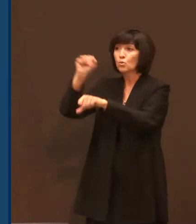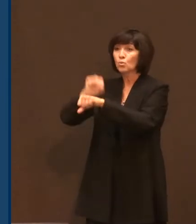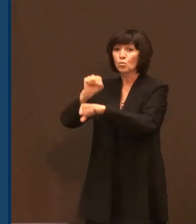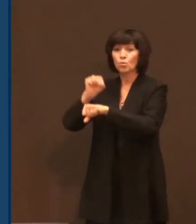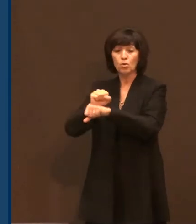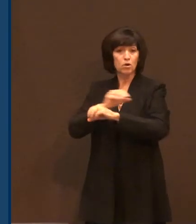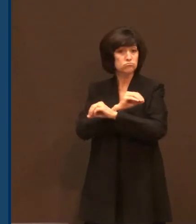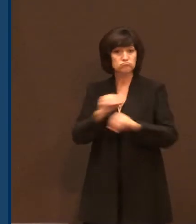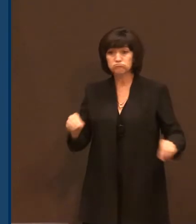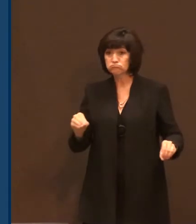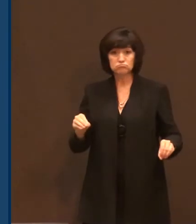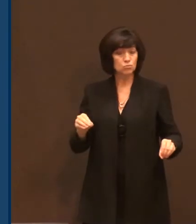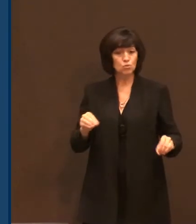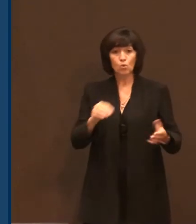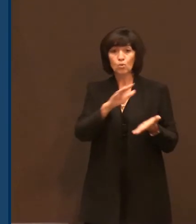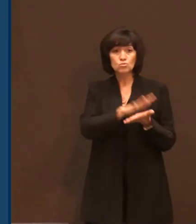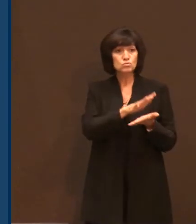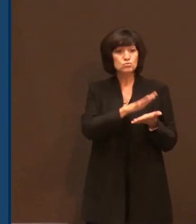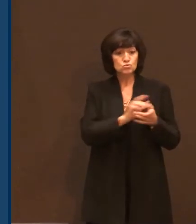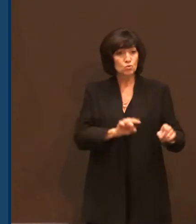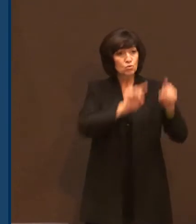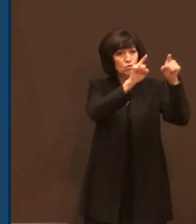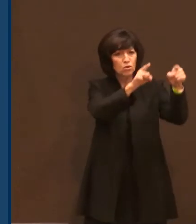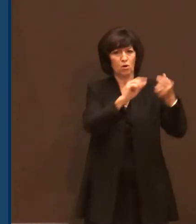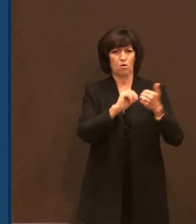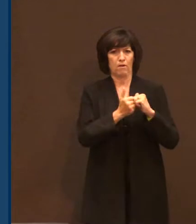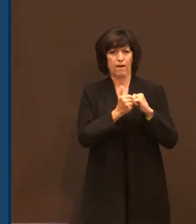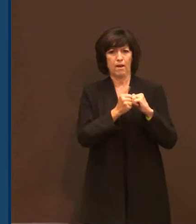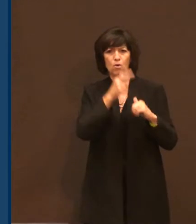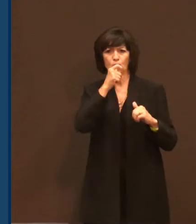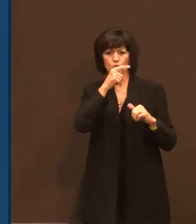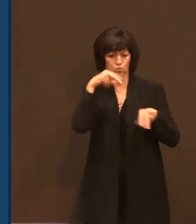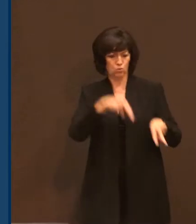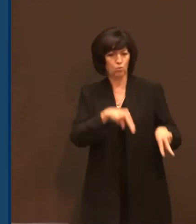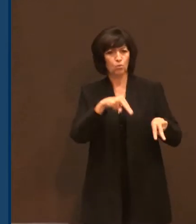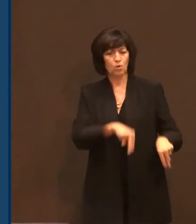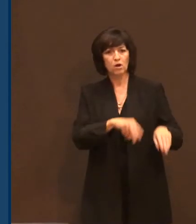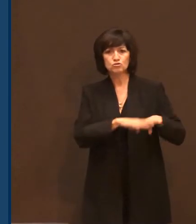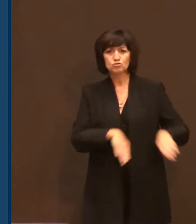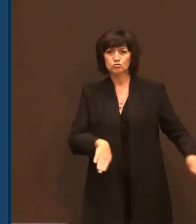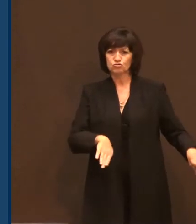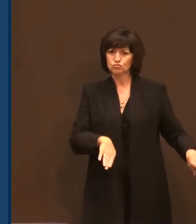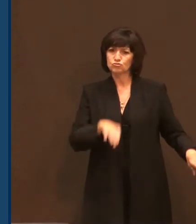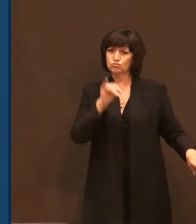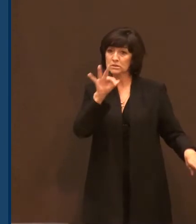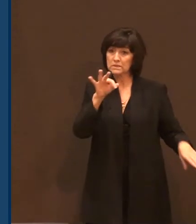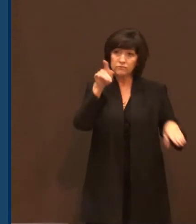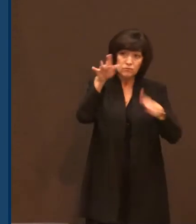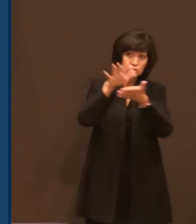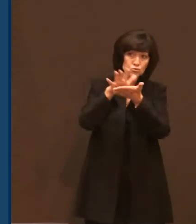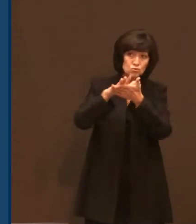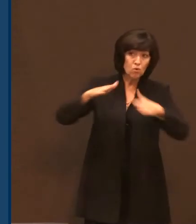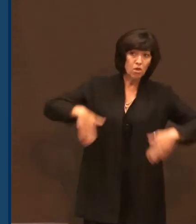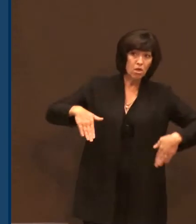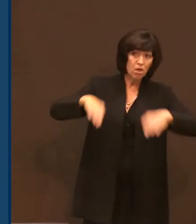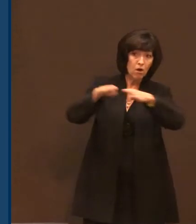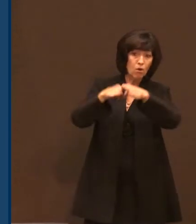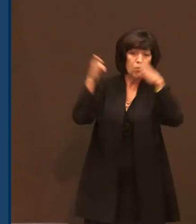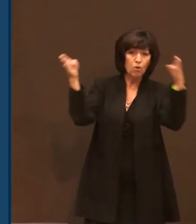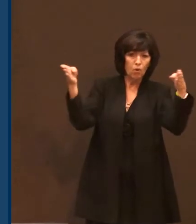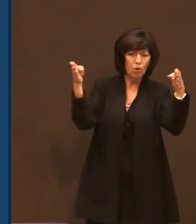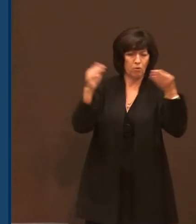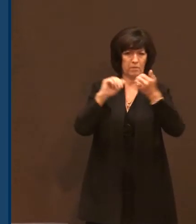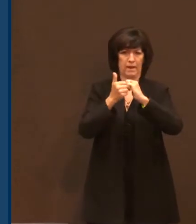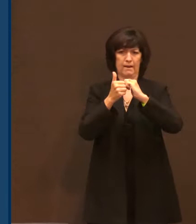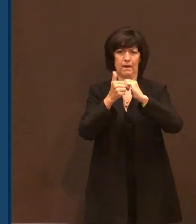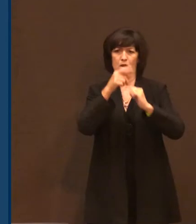will, they'll need a place for their children to be, and school is an important part of that, particularly for